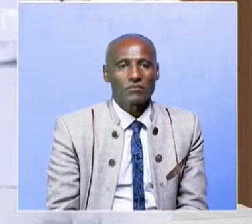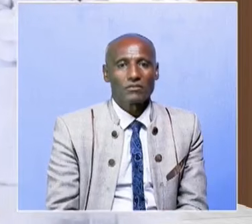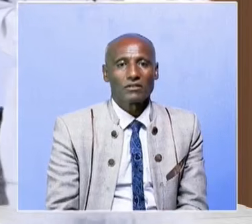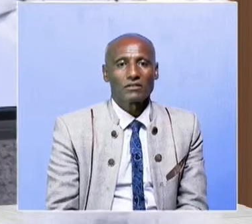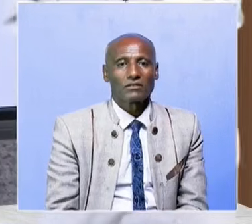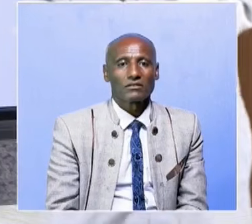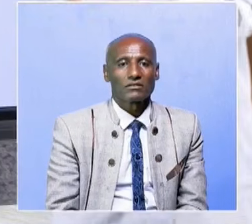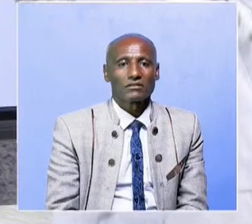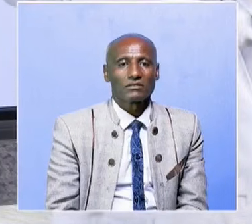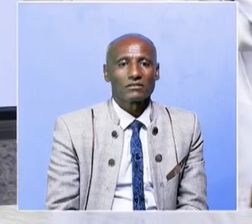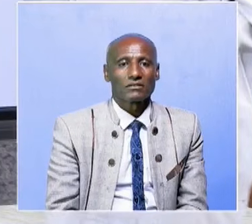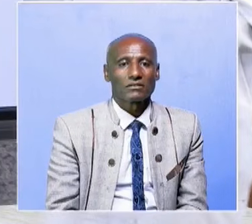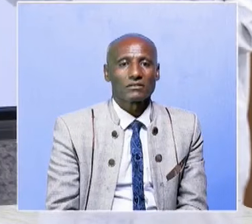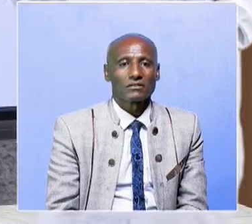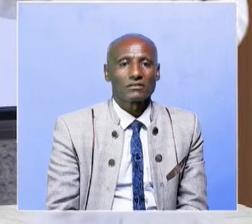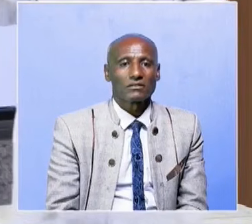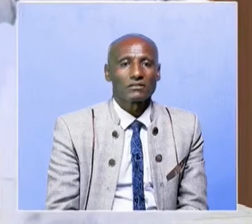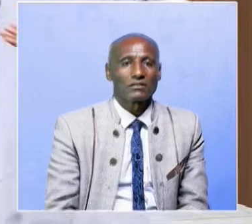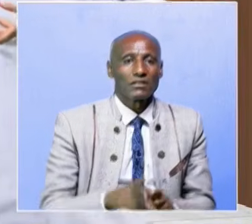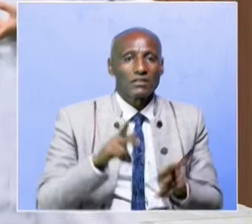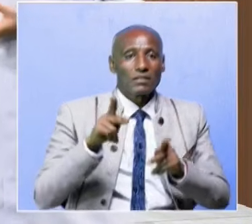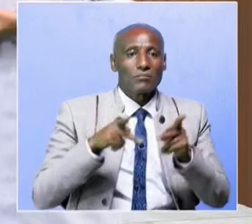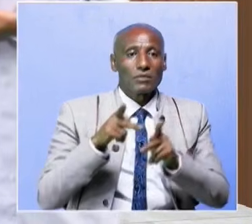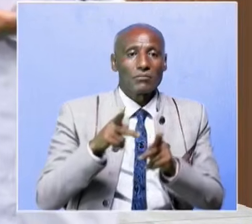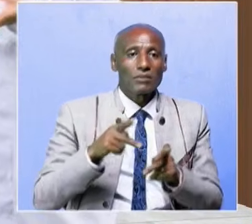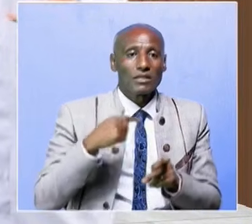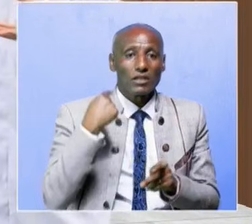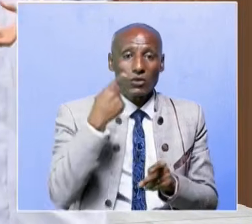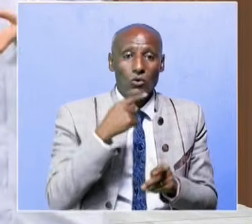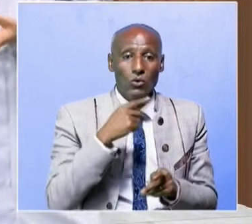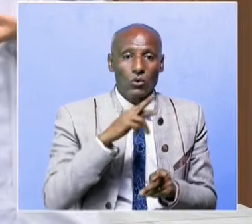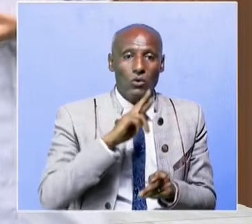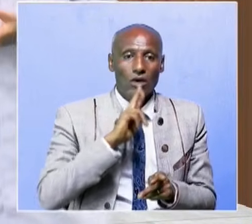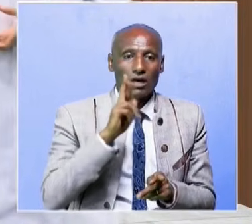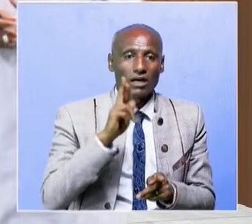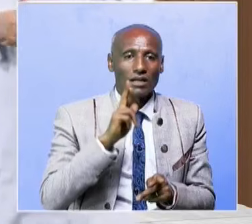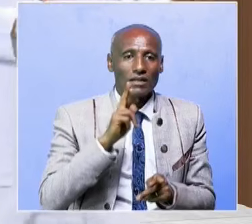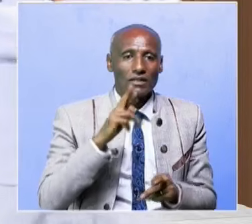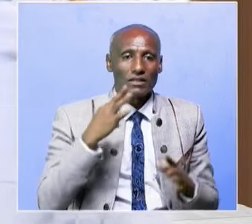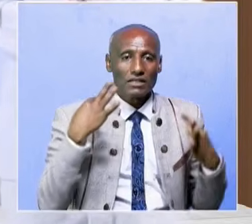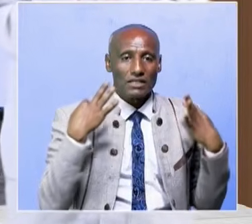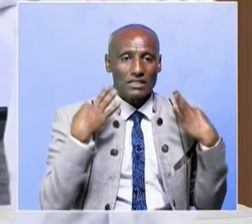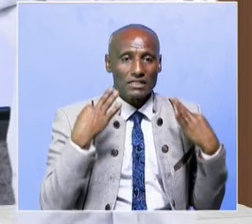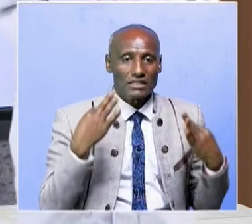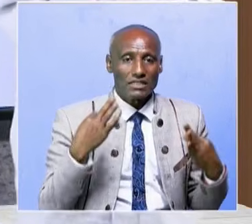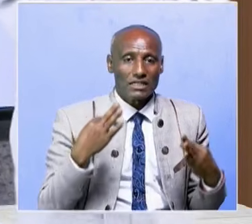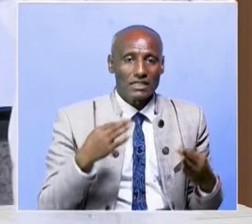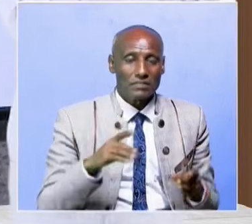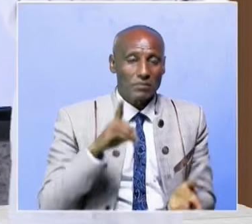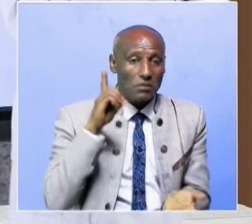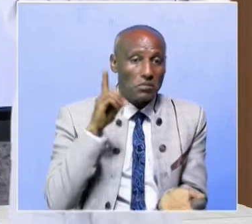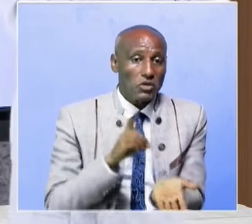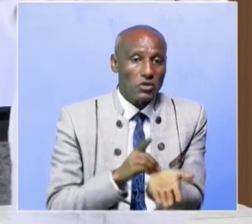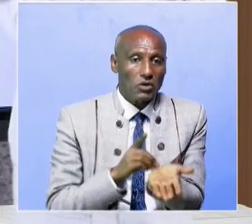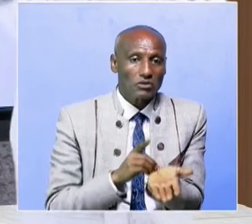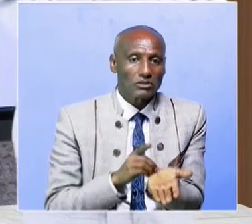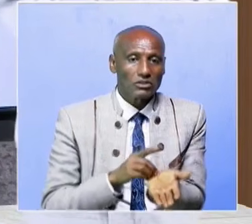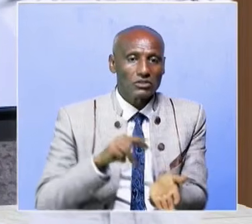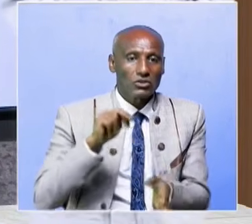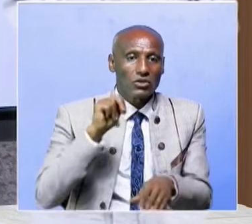usually people who are, let's say, in the health industry, people who are doctors,